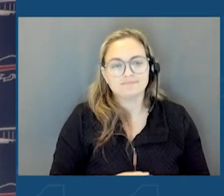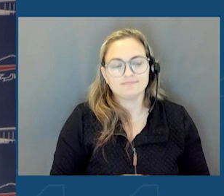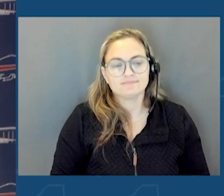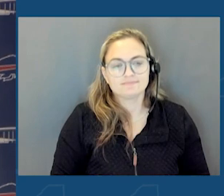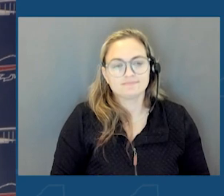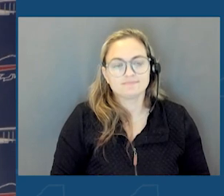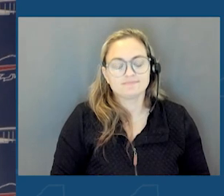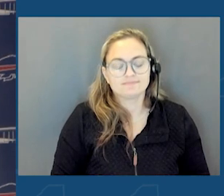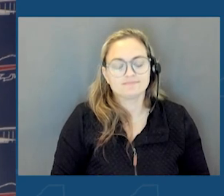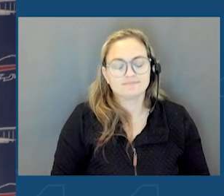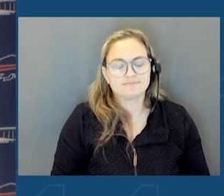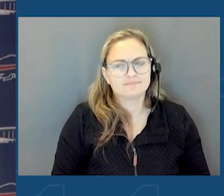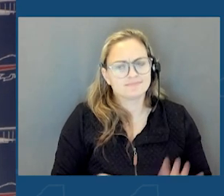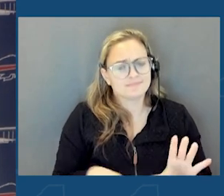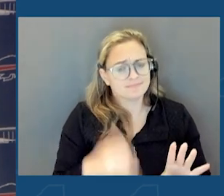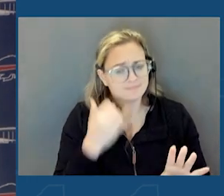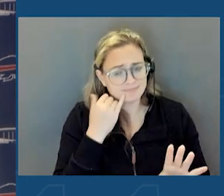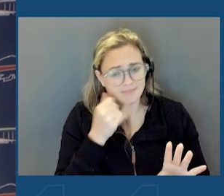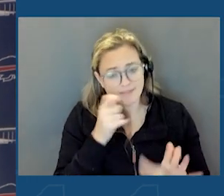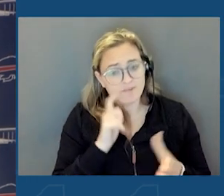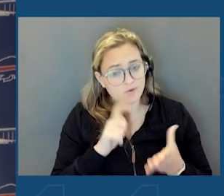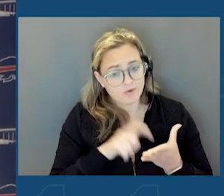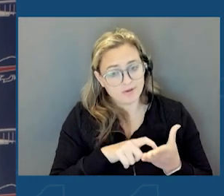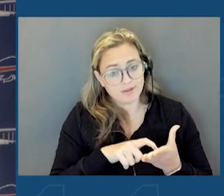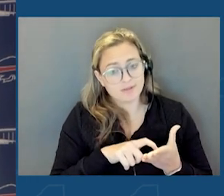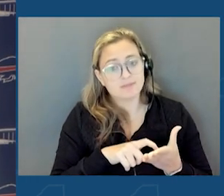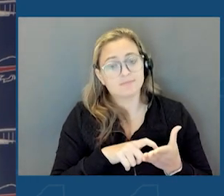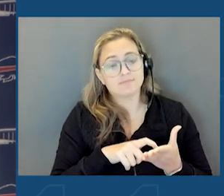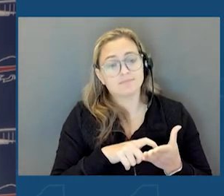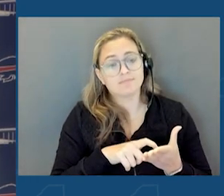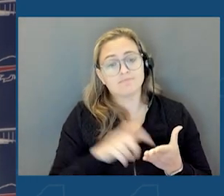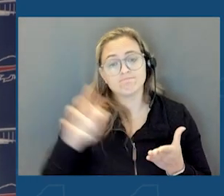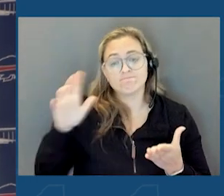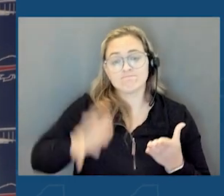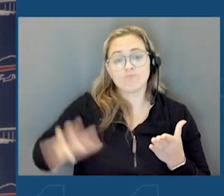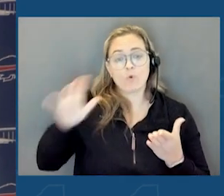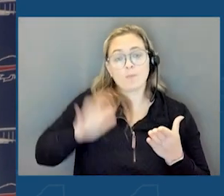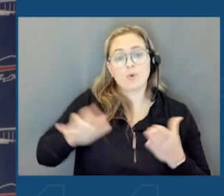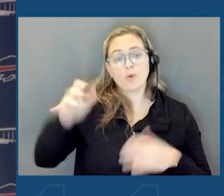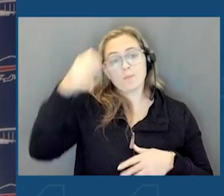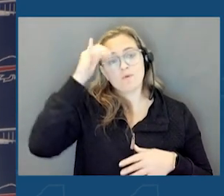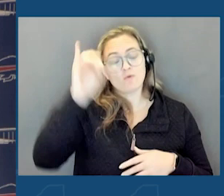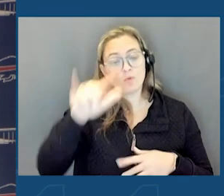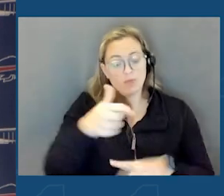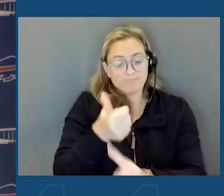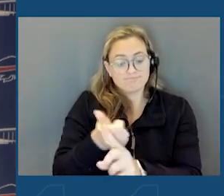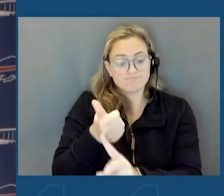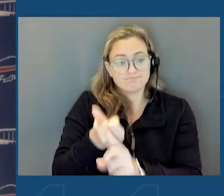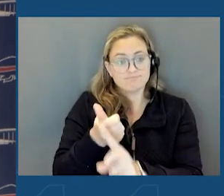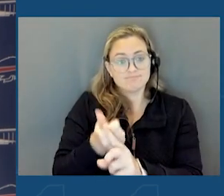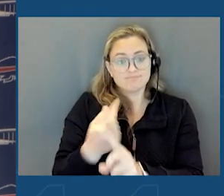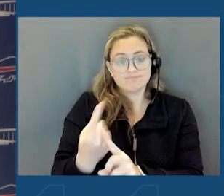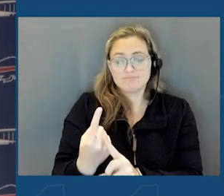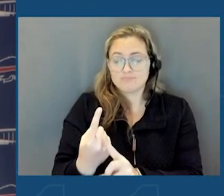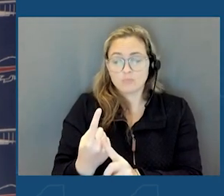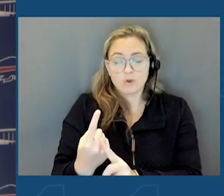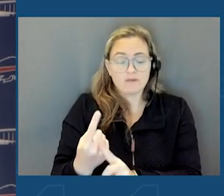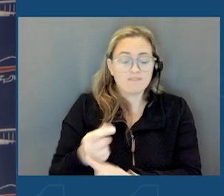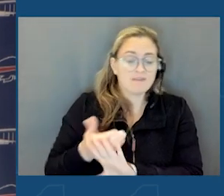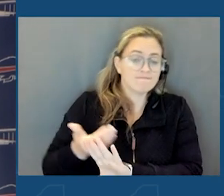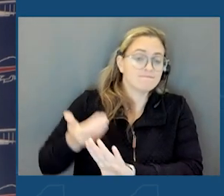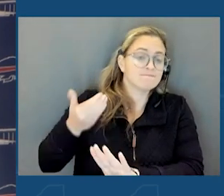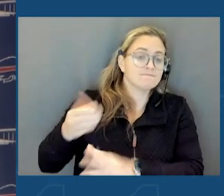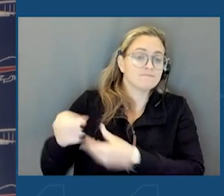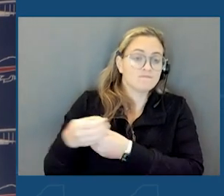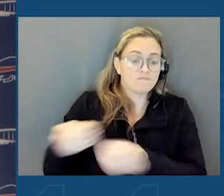And I'd be remiss if I didn't recognize a former Buffalo Bill and one of the predecessors to the office of